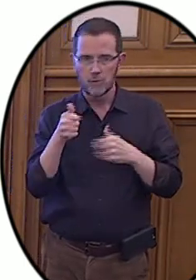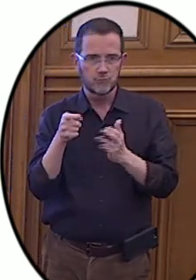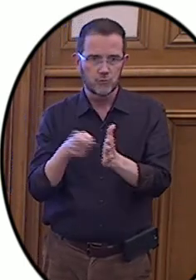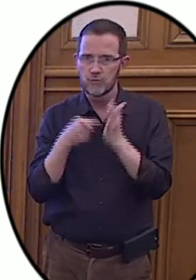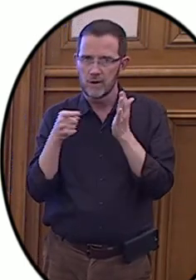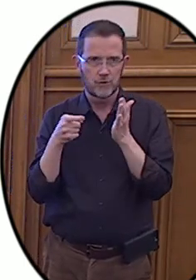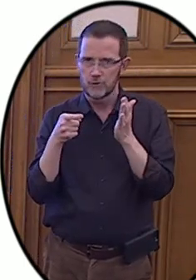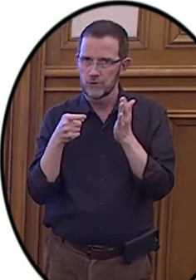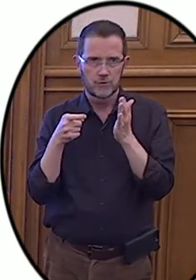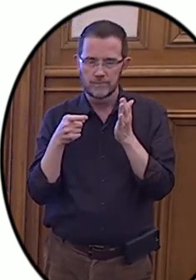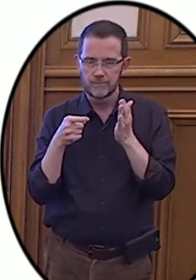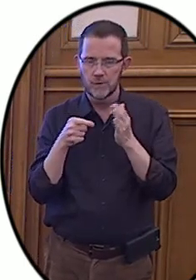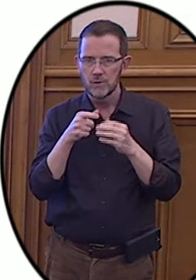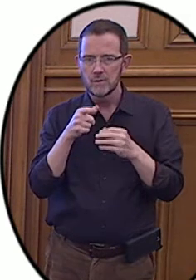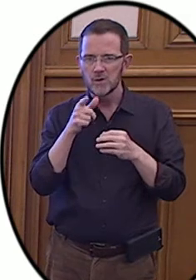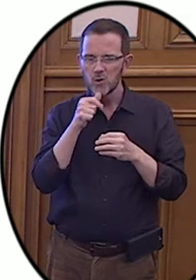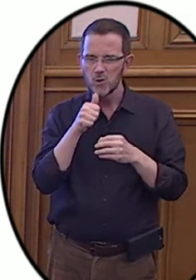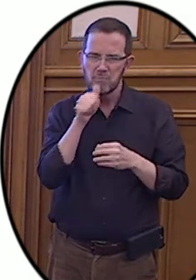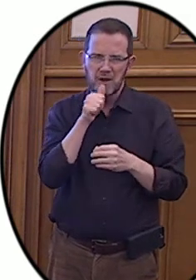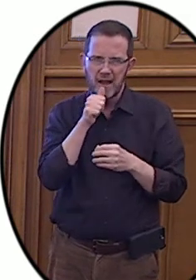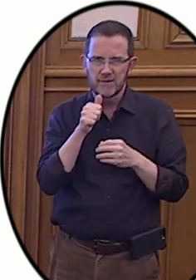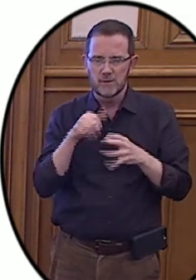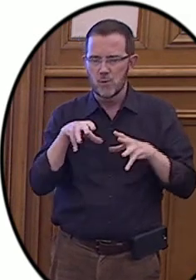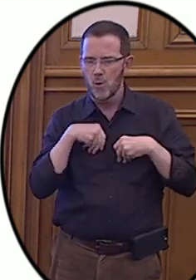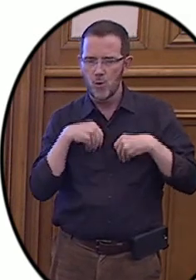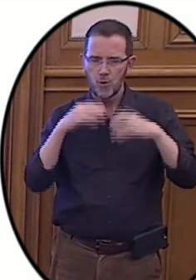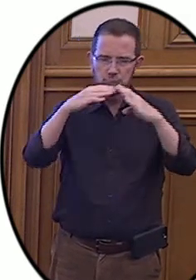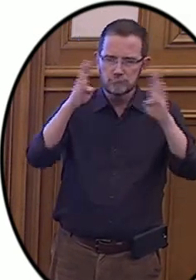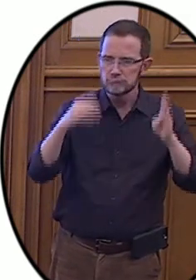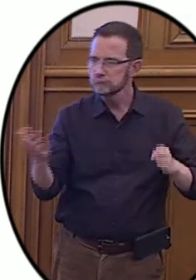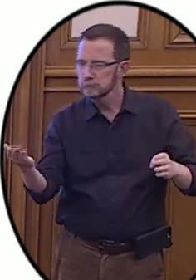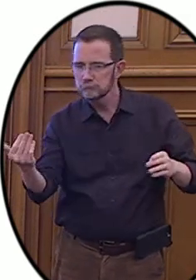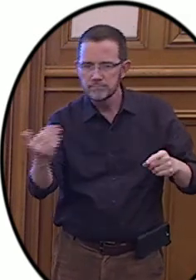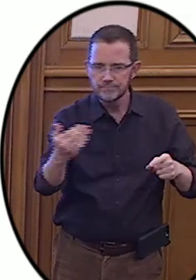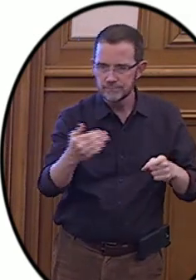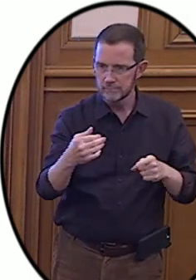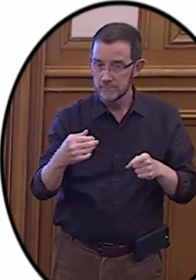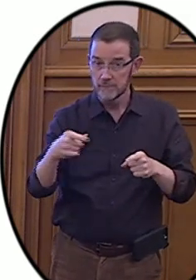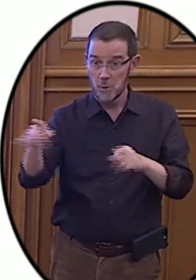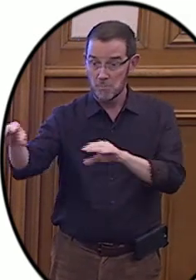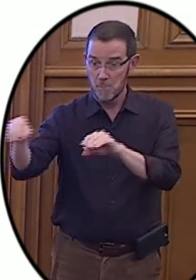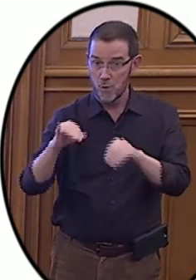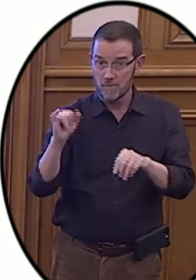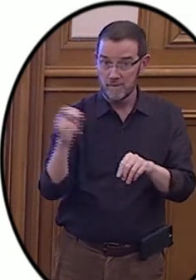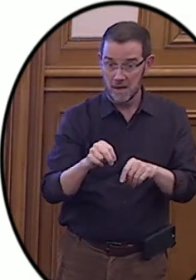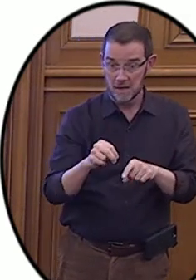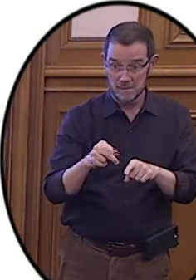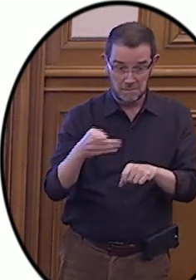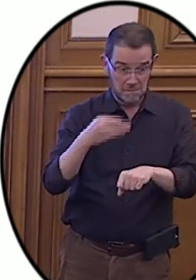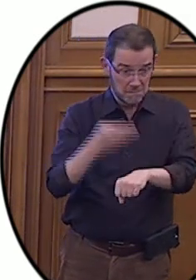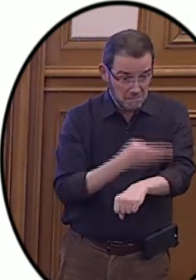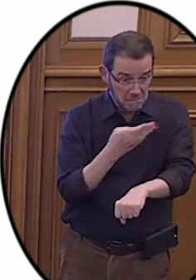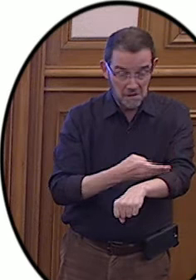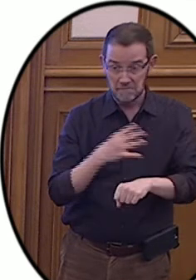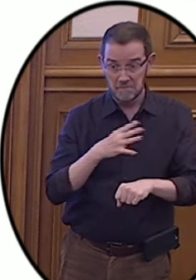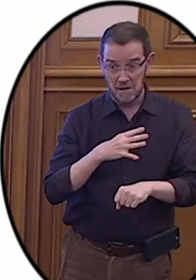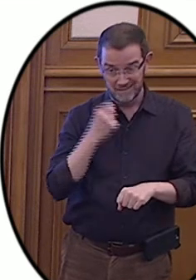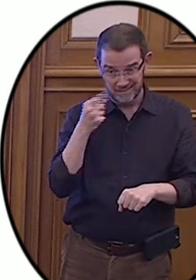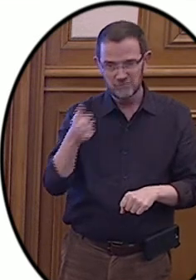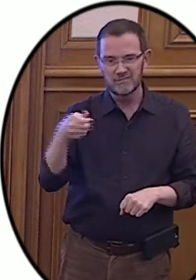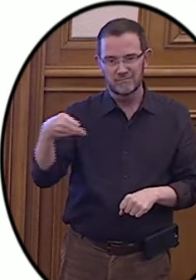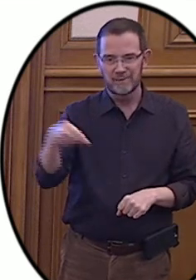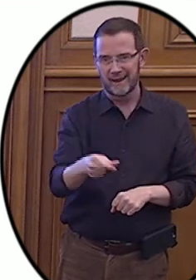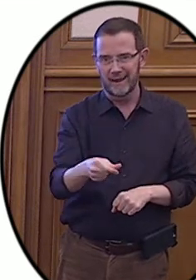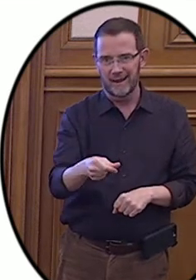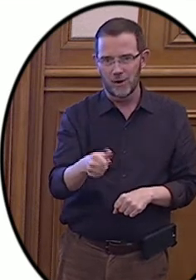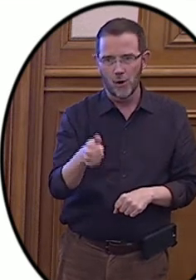private housing, the tenant or applicant would be responsible for paying or identifying a source of